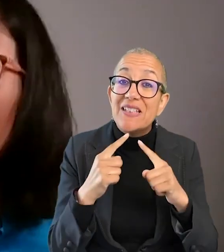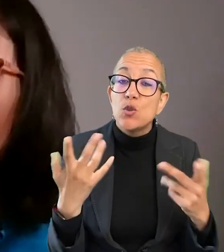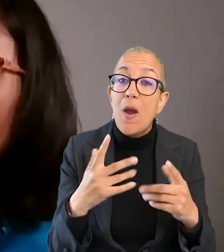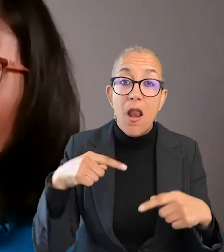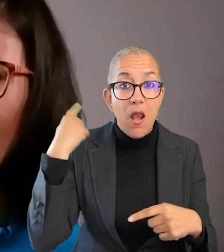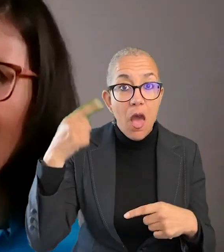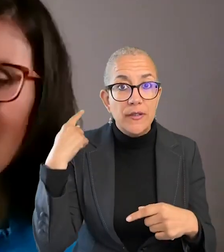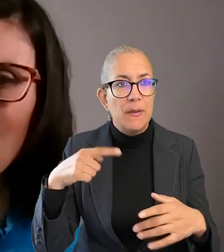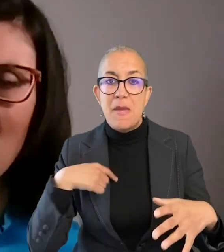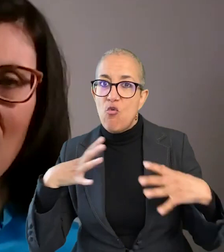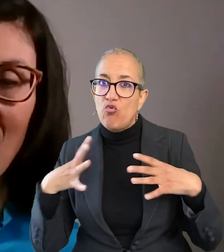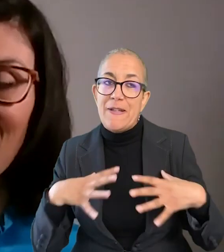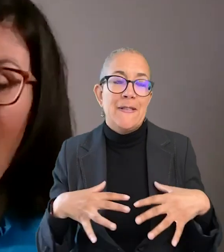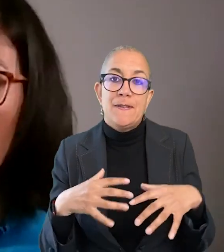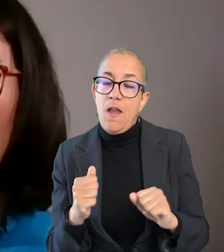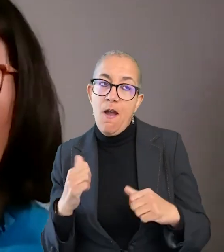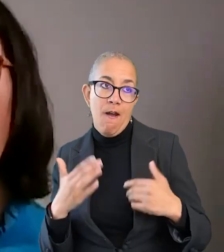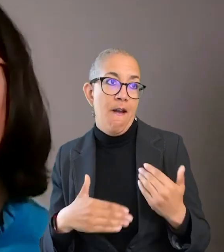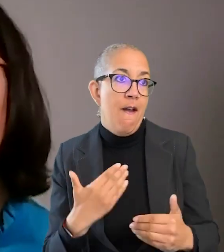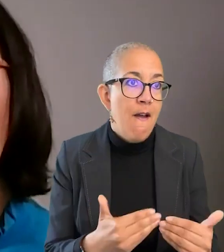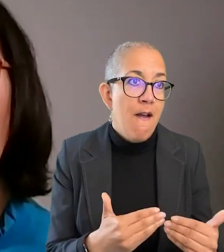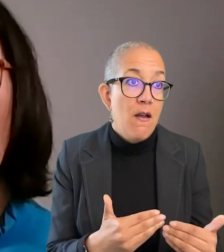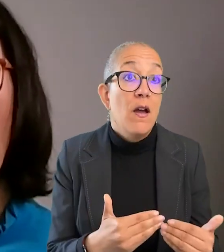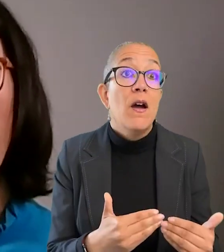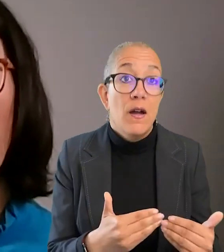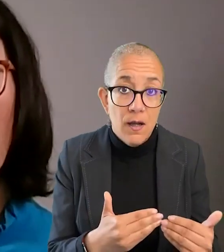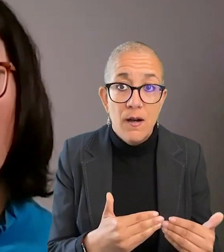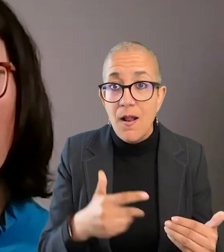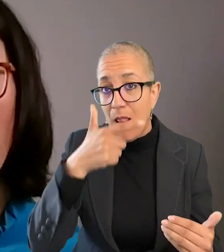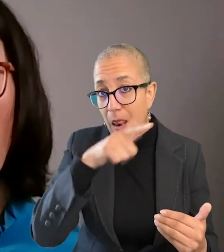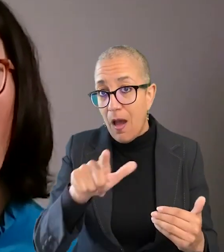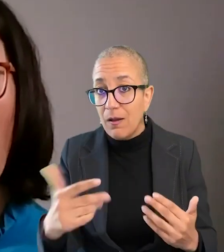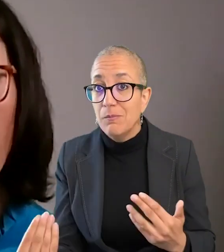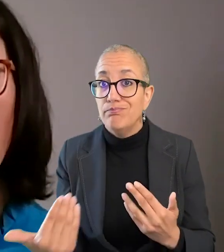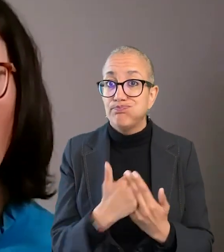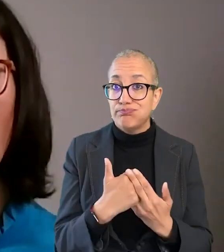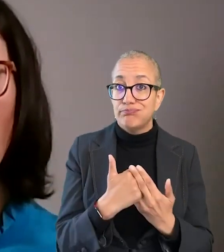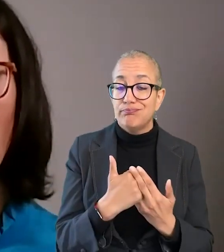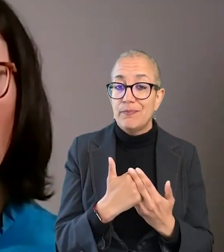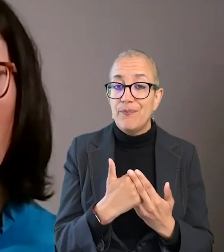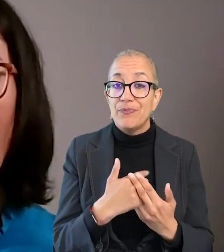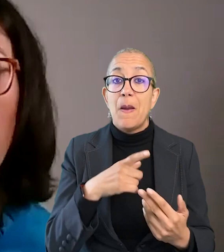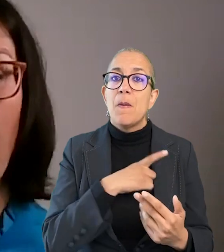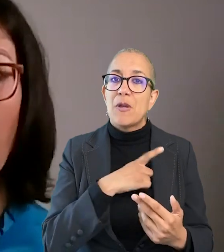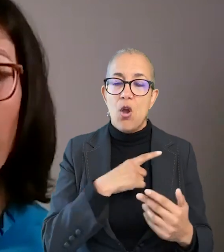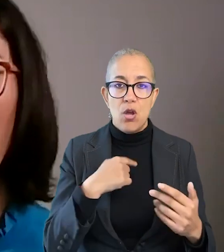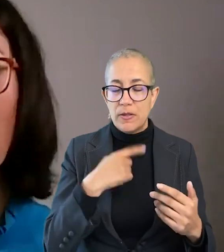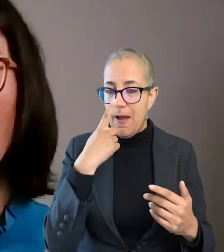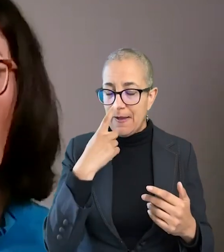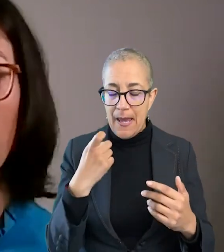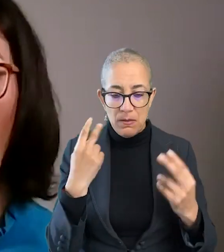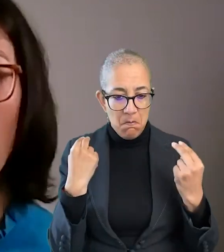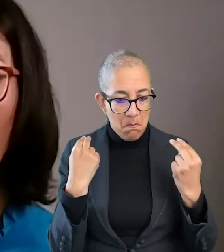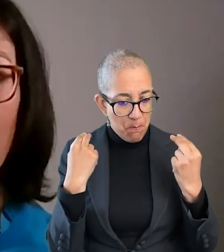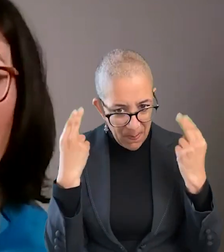was what I was about to go and do. As it happens, luck intervened. But because I have the tools to bounce back, and that